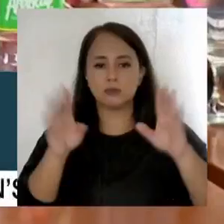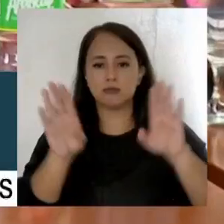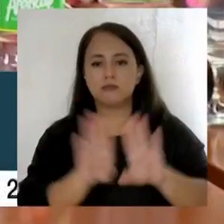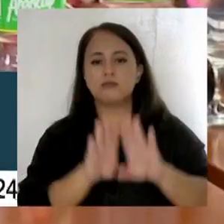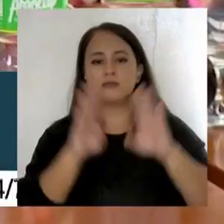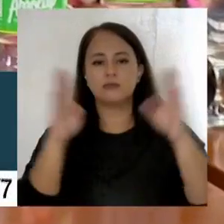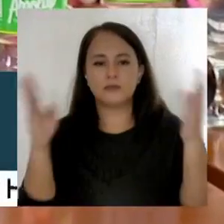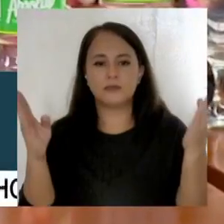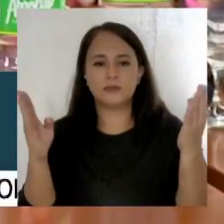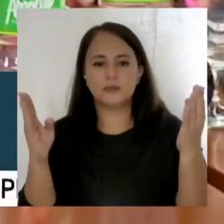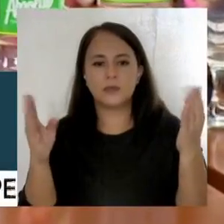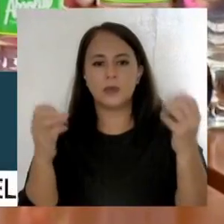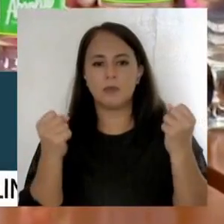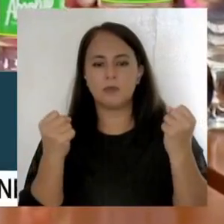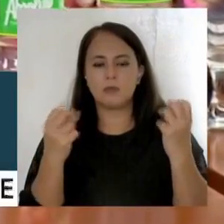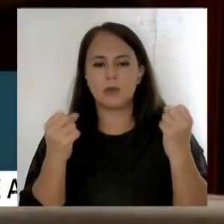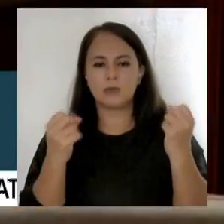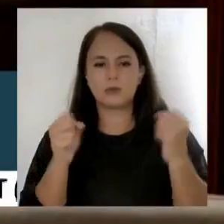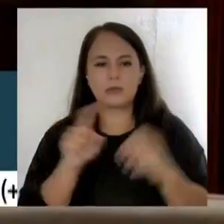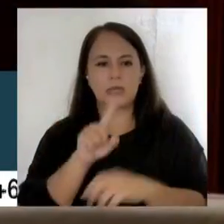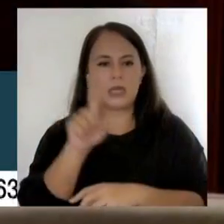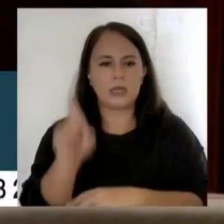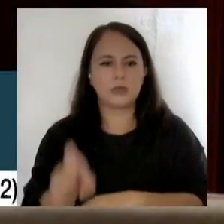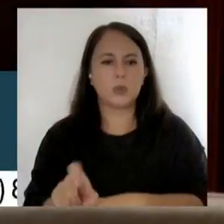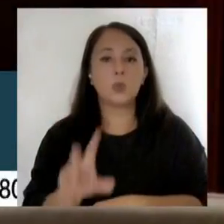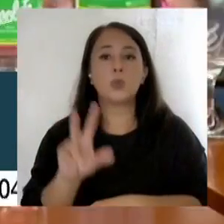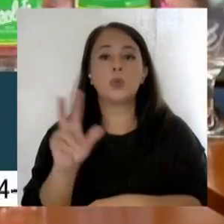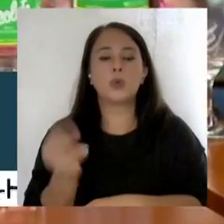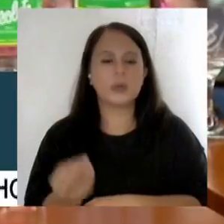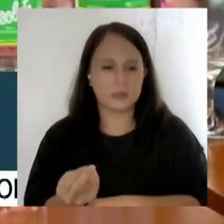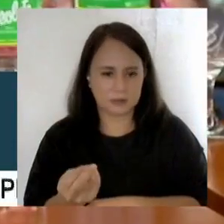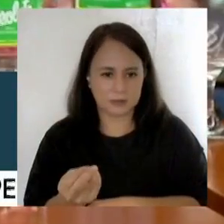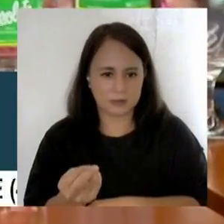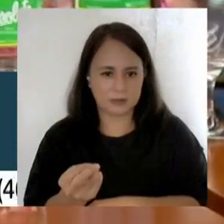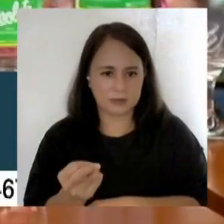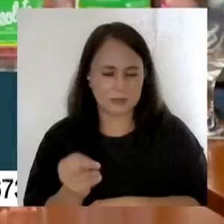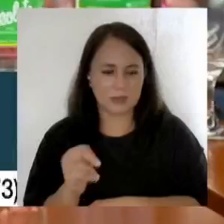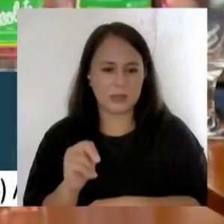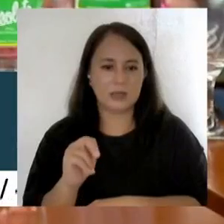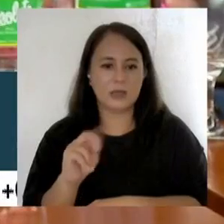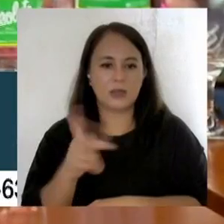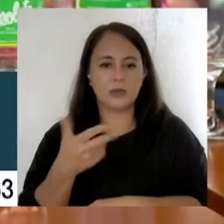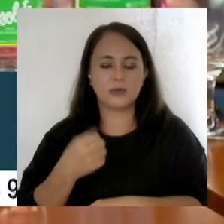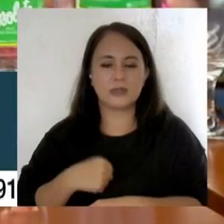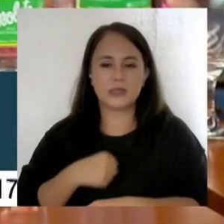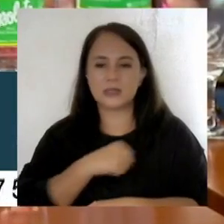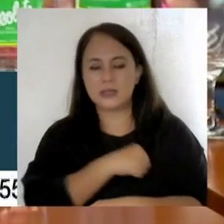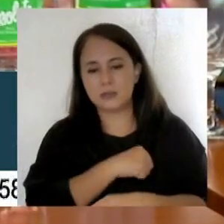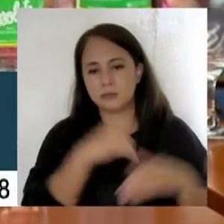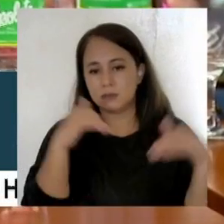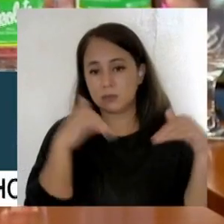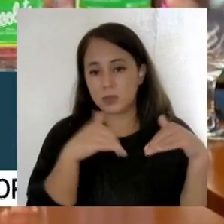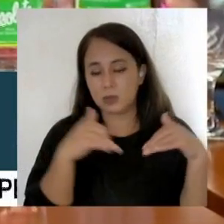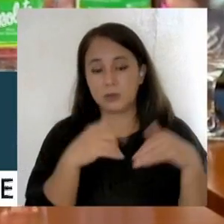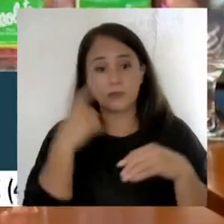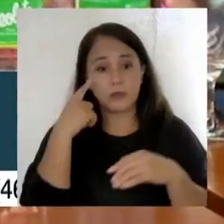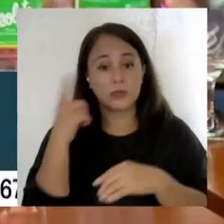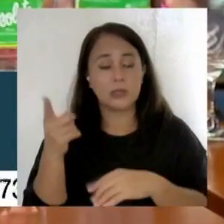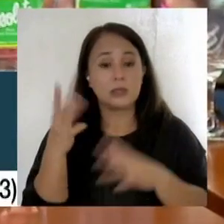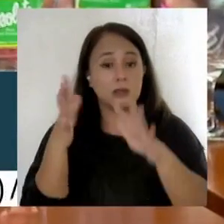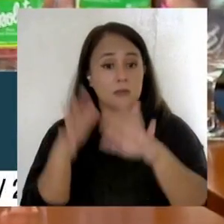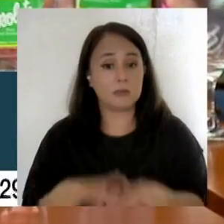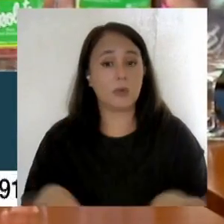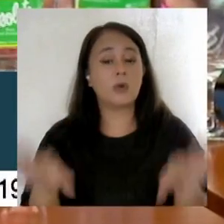a lot of them are asking when is the third Senate hearing. because to them it is important that